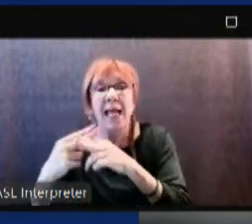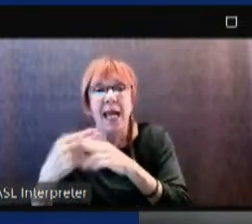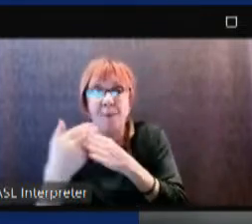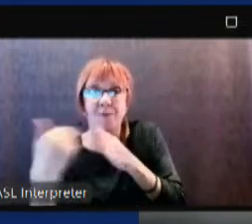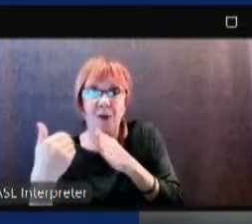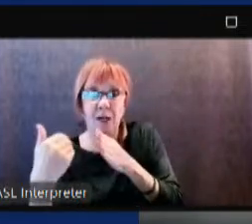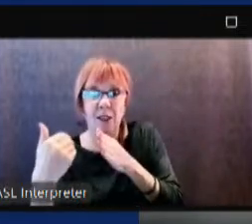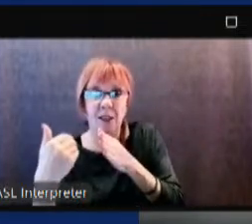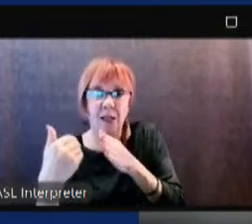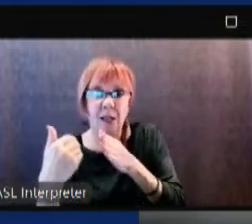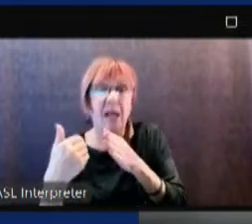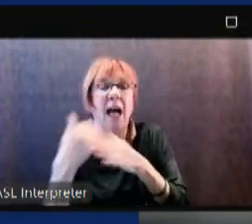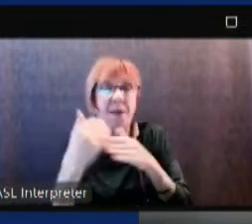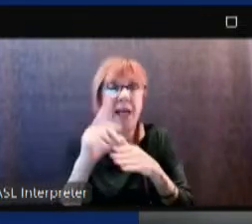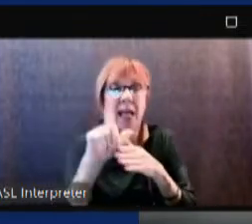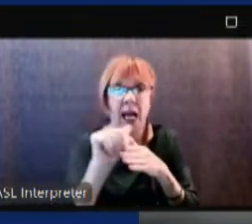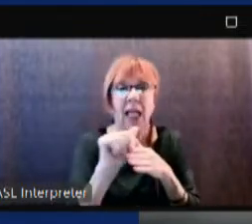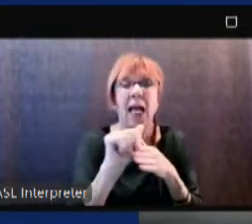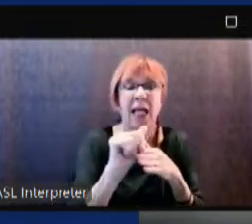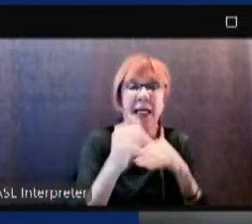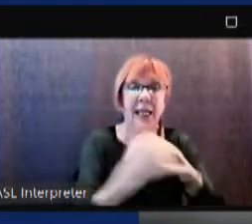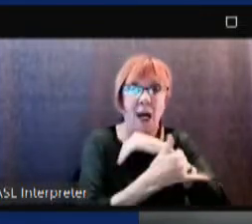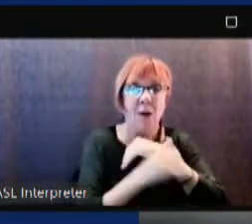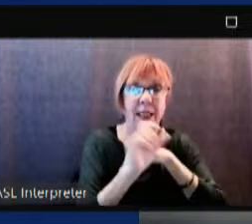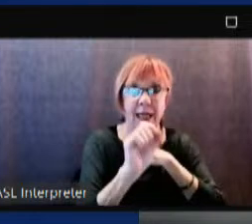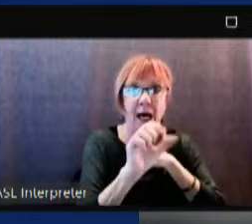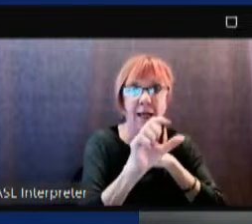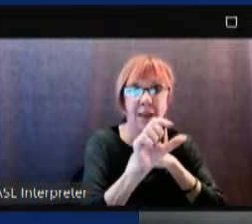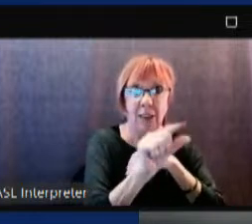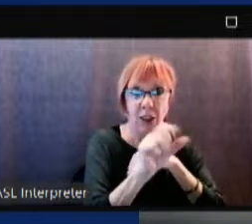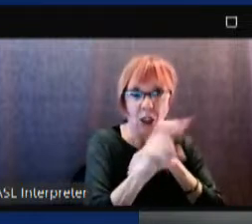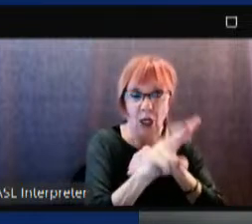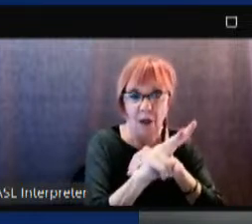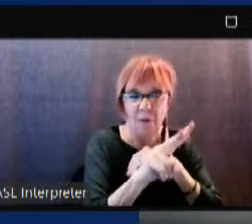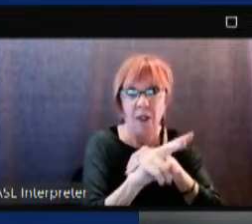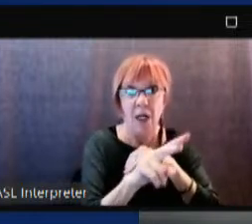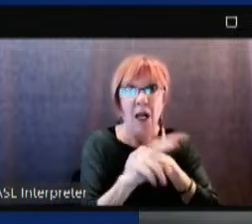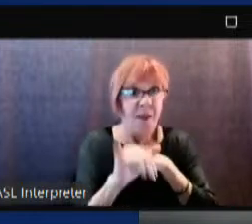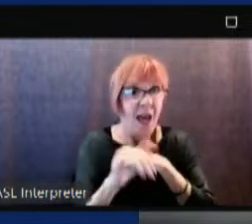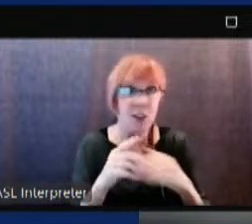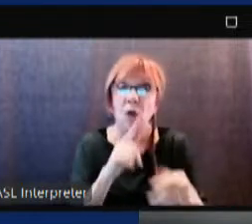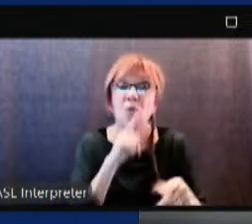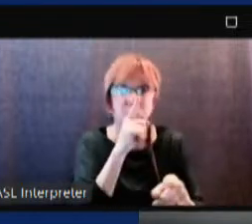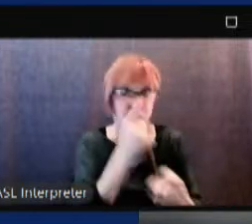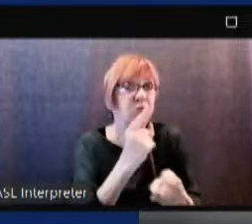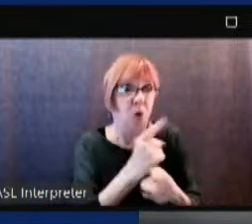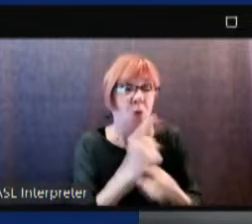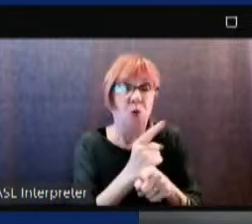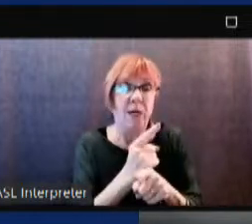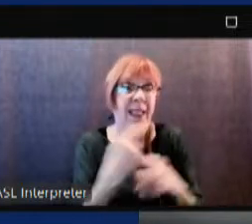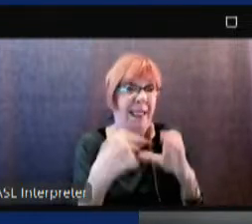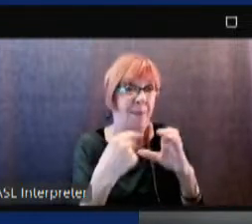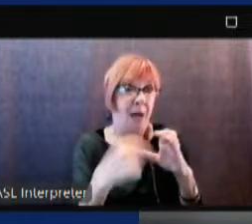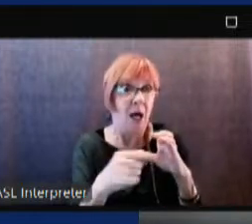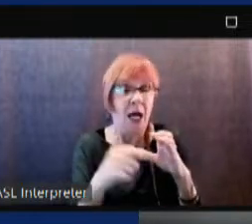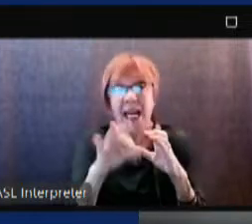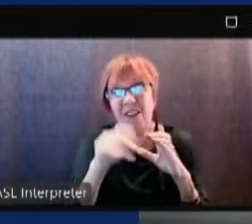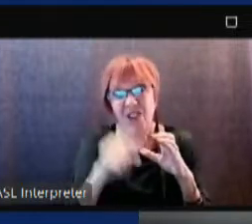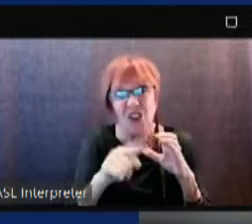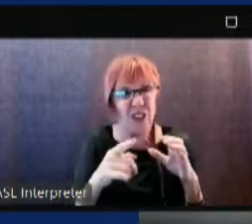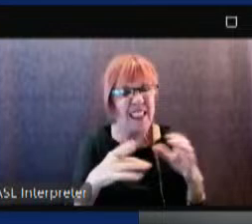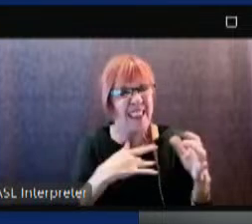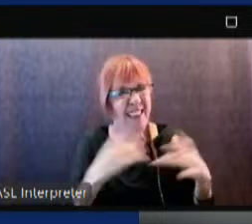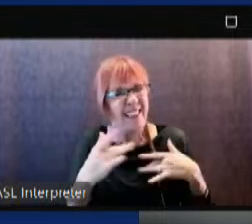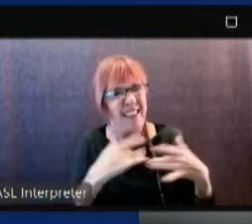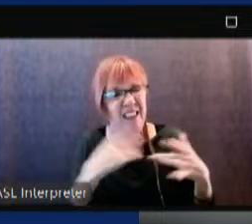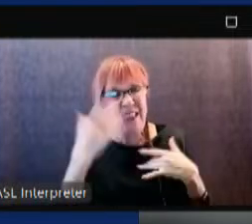dpw.lacounty.gov. That too is a legit email. If you're unsure at any time about it and concerned, you can